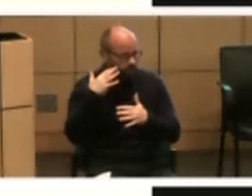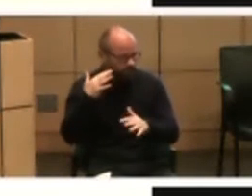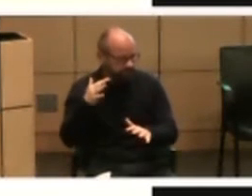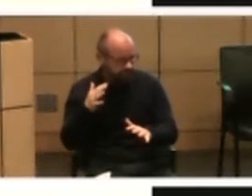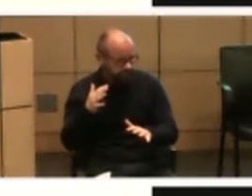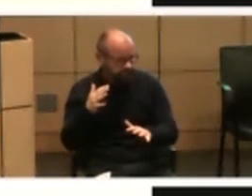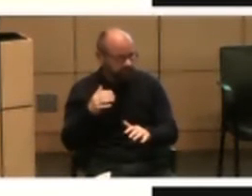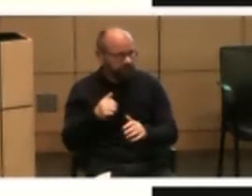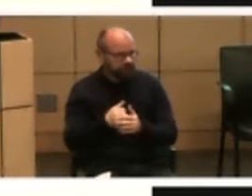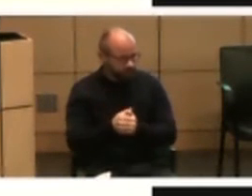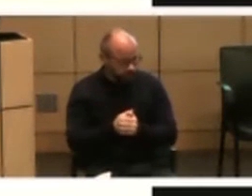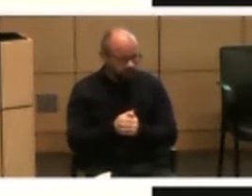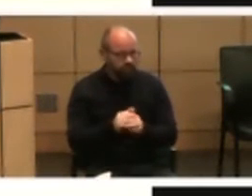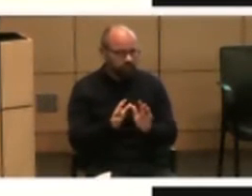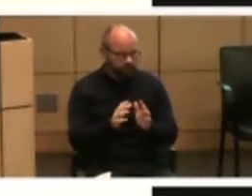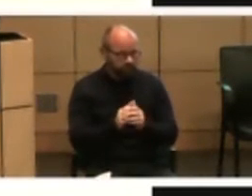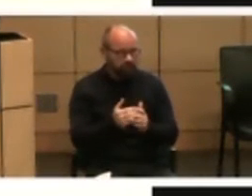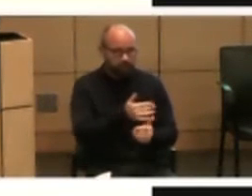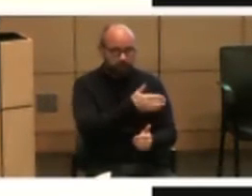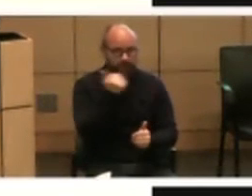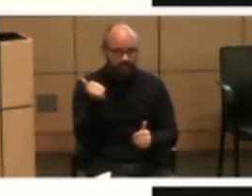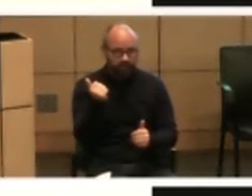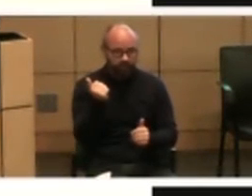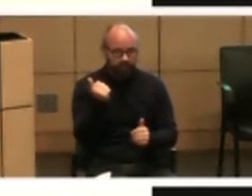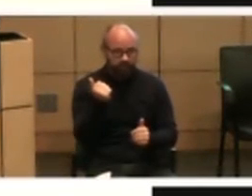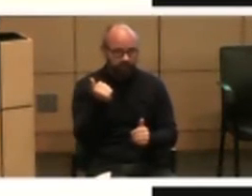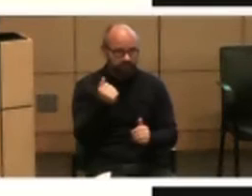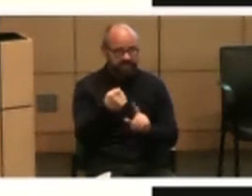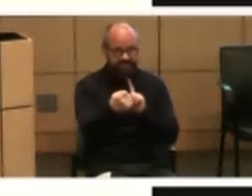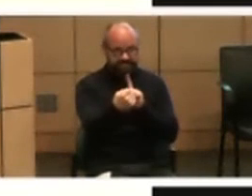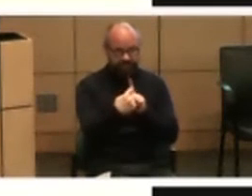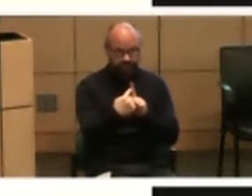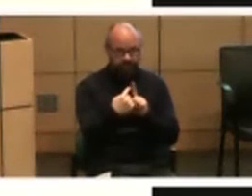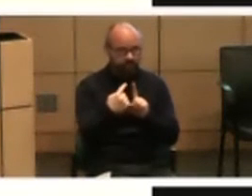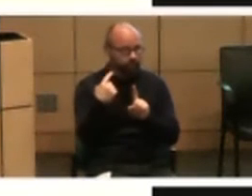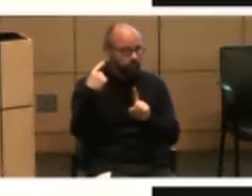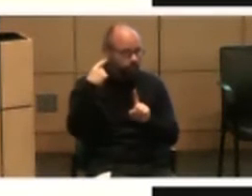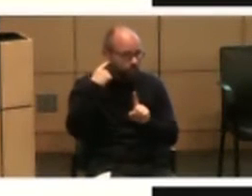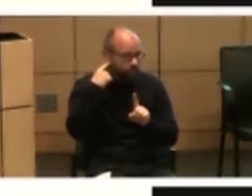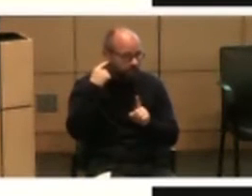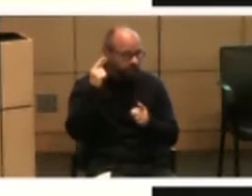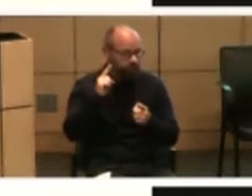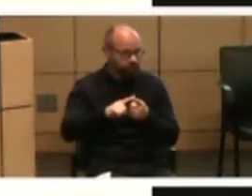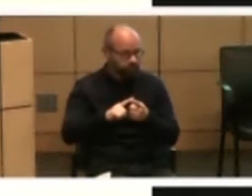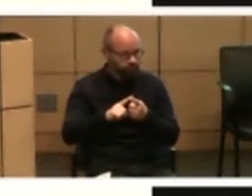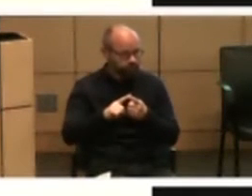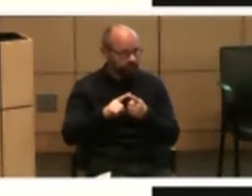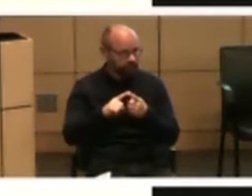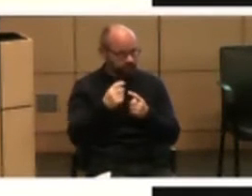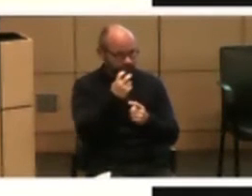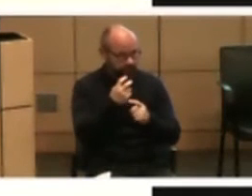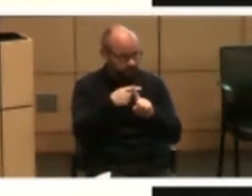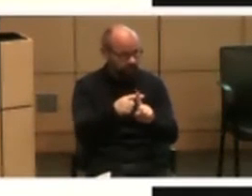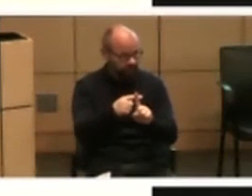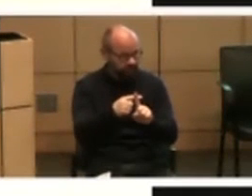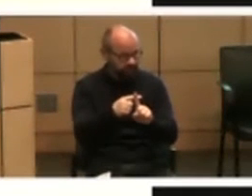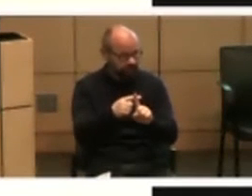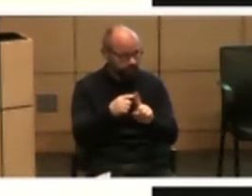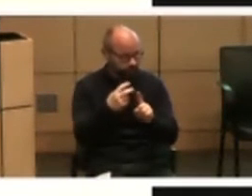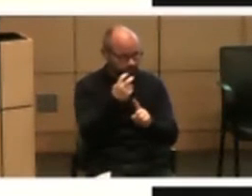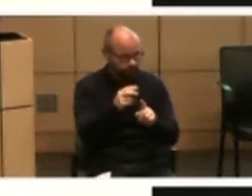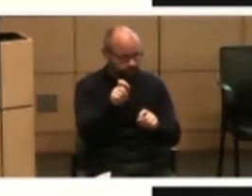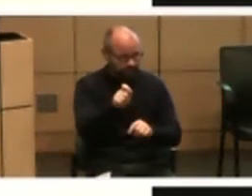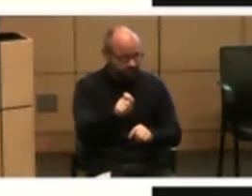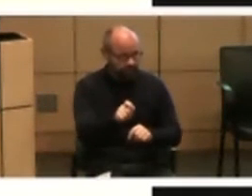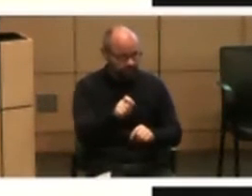a better signal-to-noise ratio than you see in almost any classroom. Well, it's a better signal-to-noise ratio than you see in a lot of